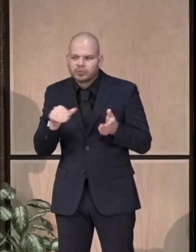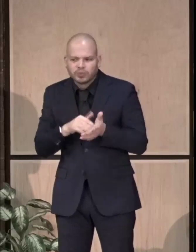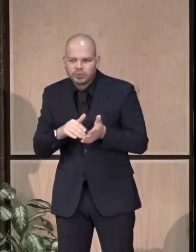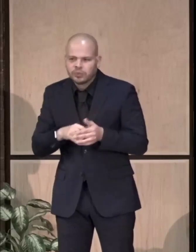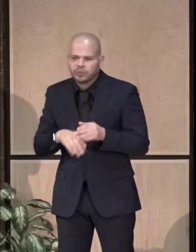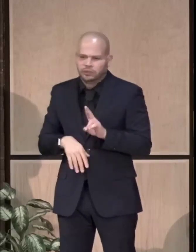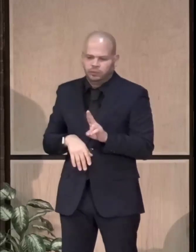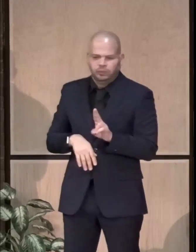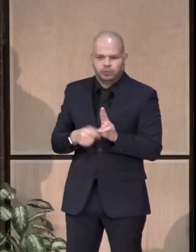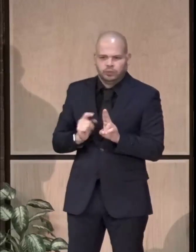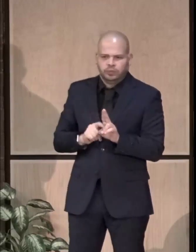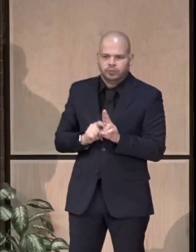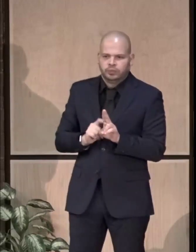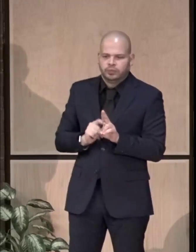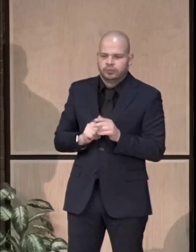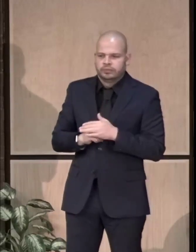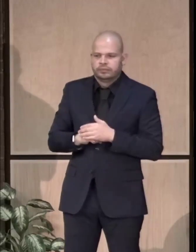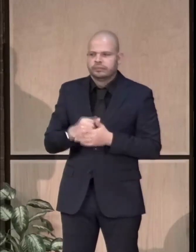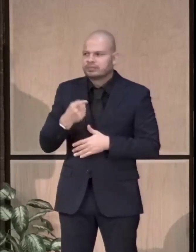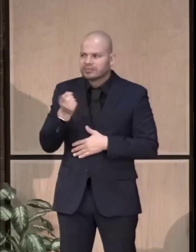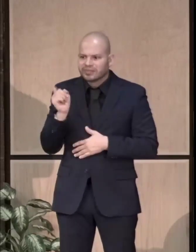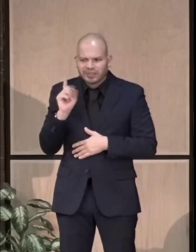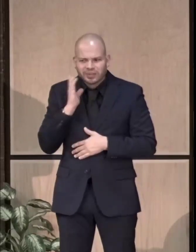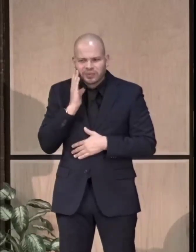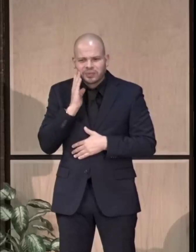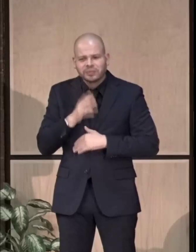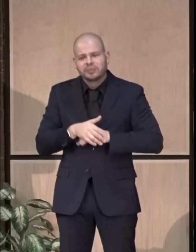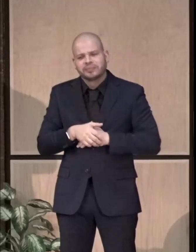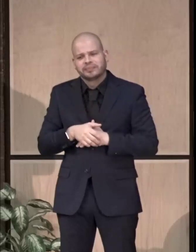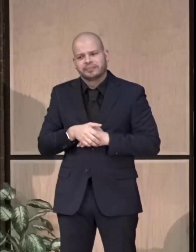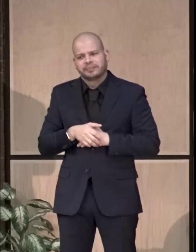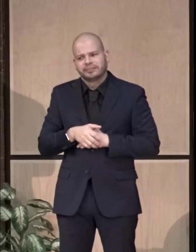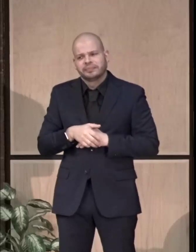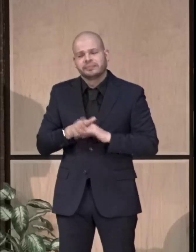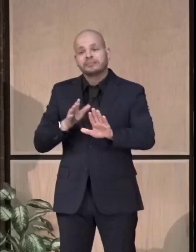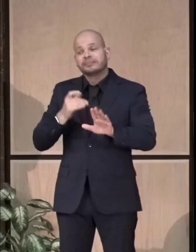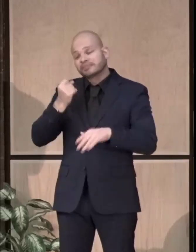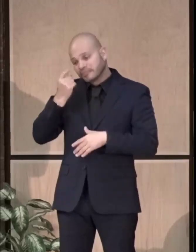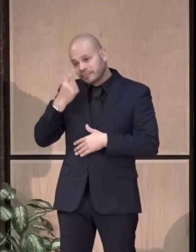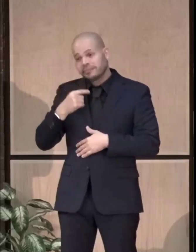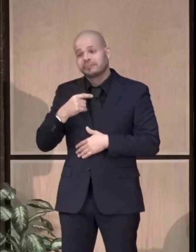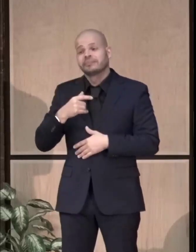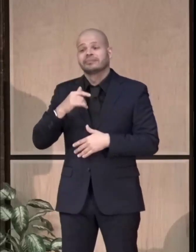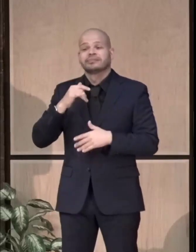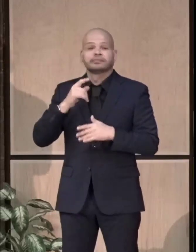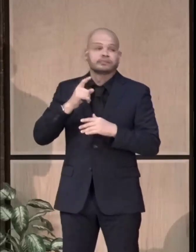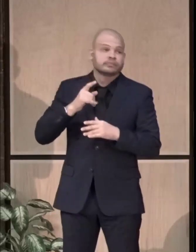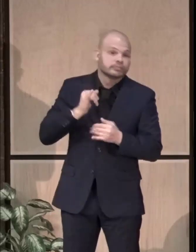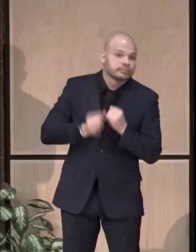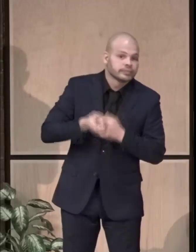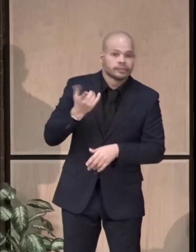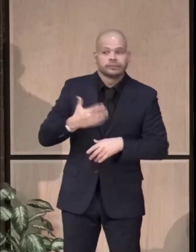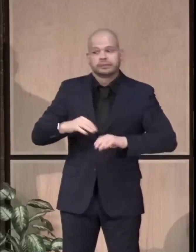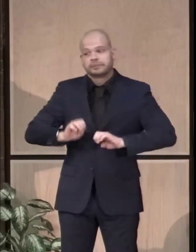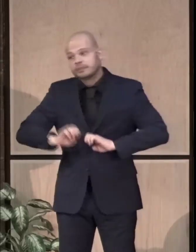of have an if you last minute things, unless it's like a family emergency or something like that, or if it's something that you